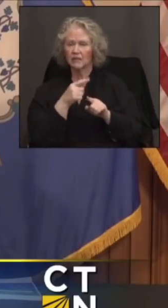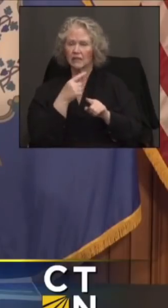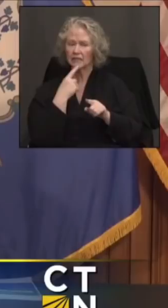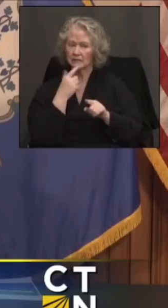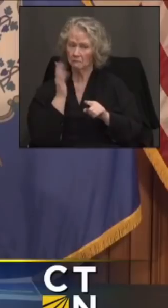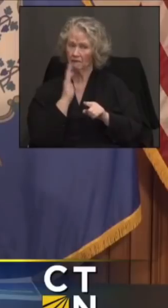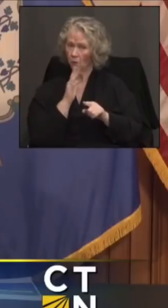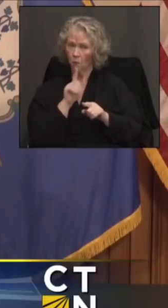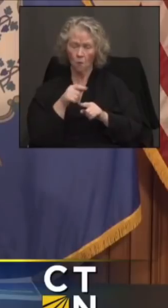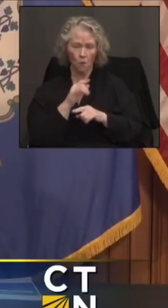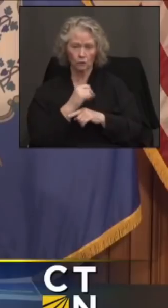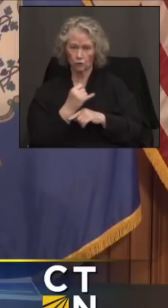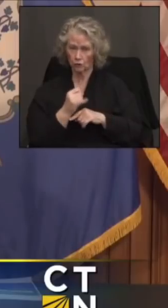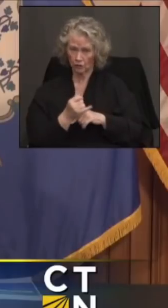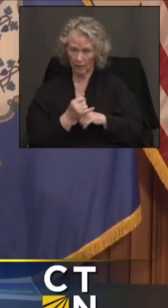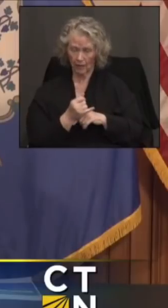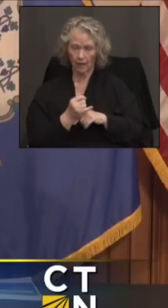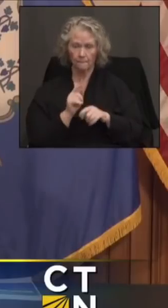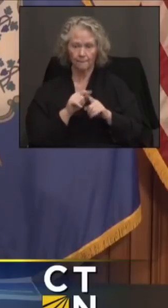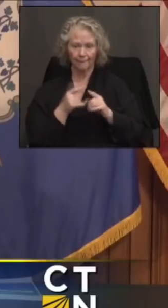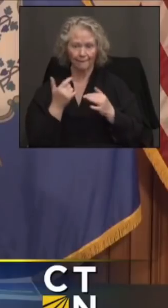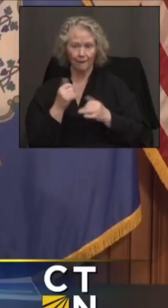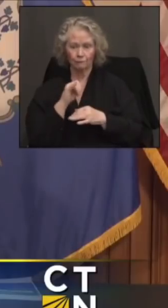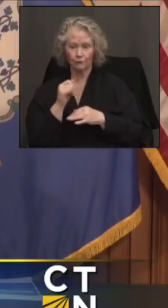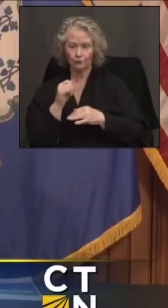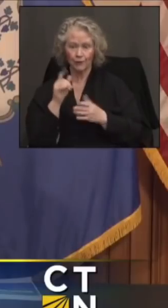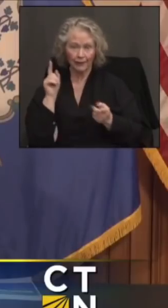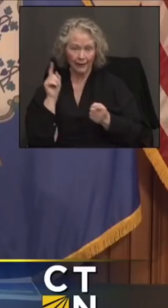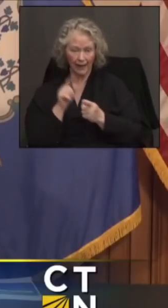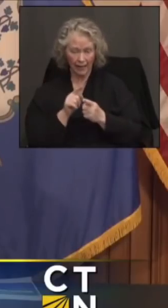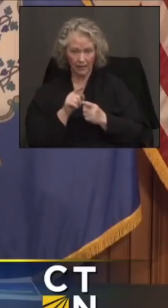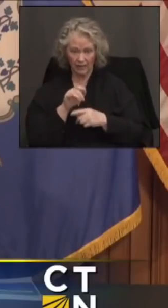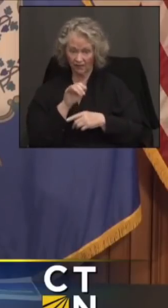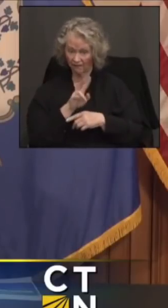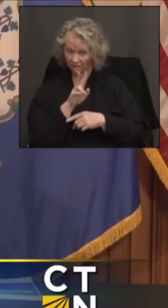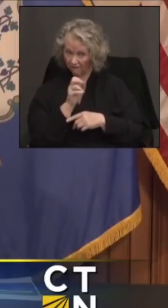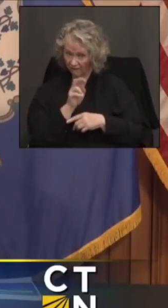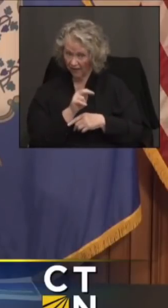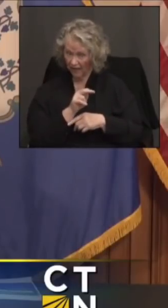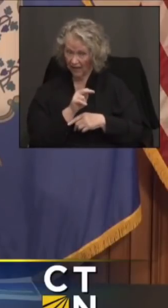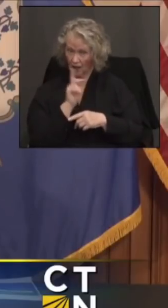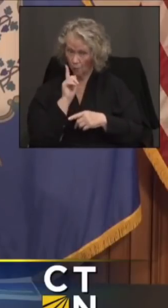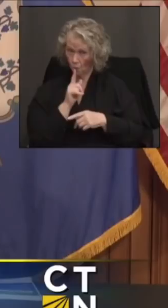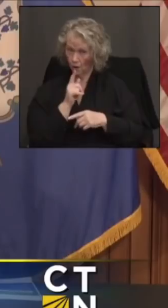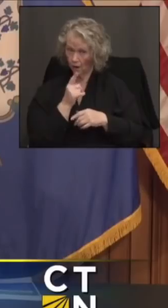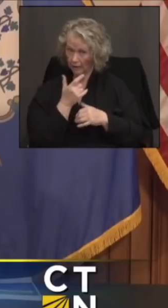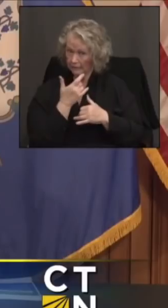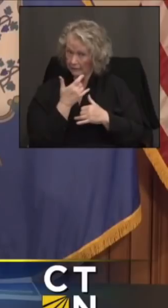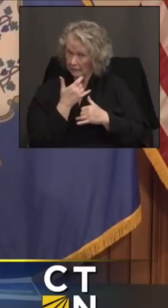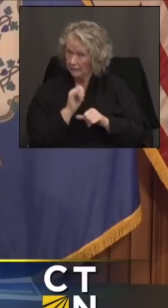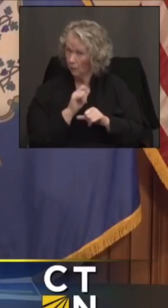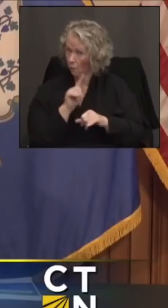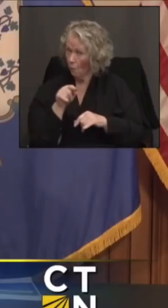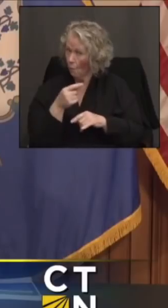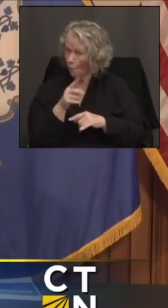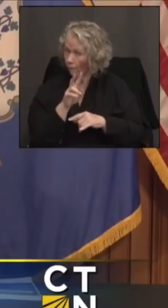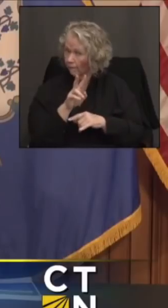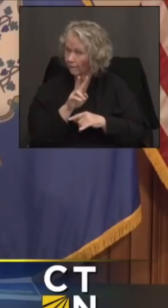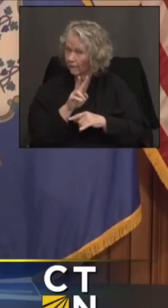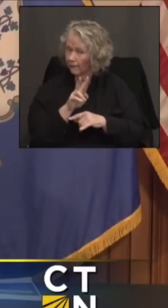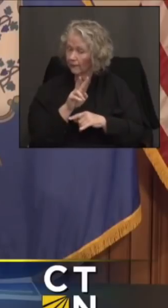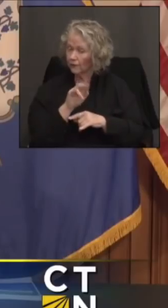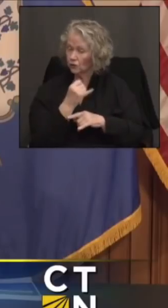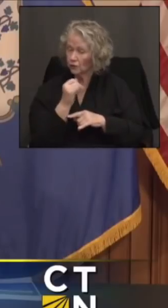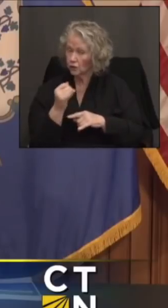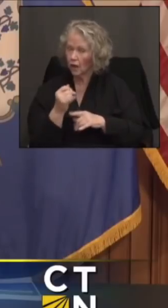Johnson & Johnson. With the decline in the amount we're getting, will those vans still only be carrying Johnson & Johnson? Are they all